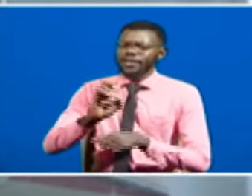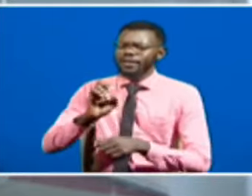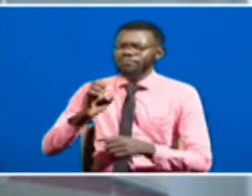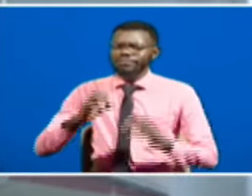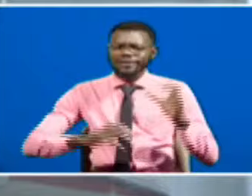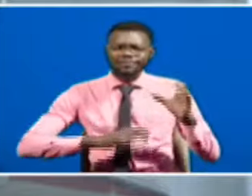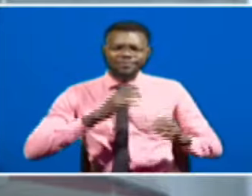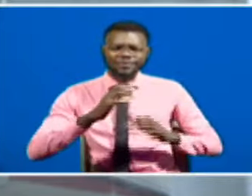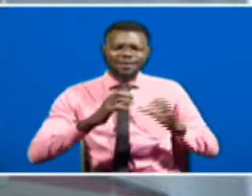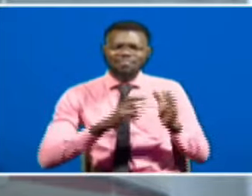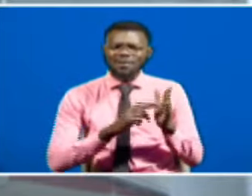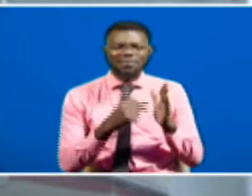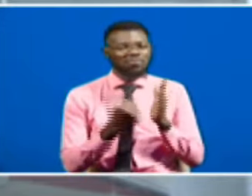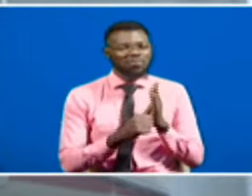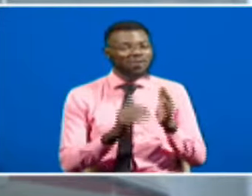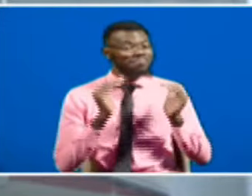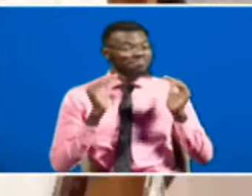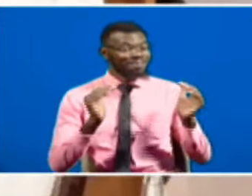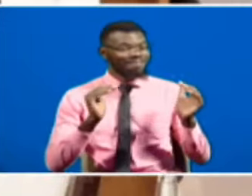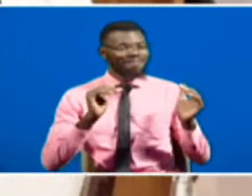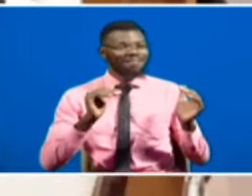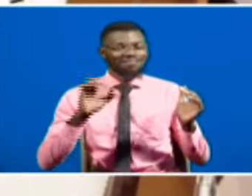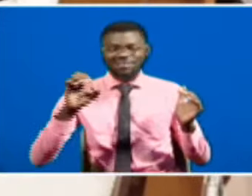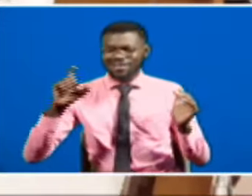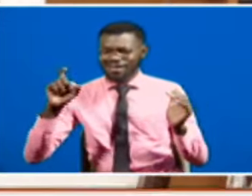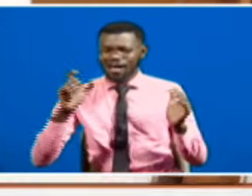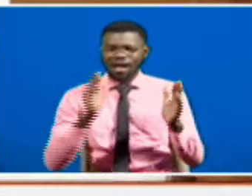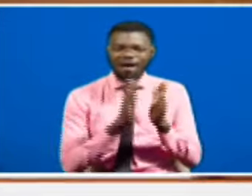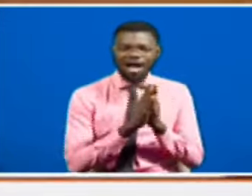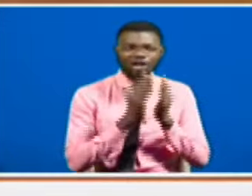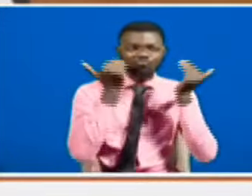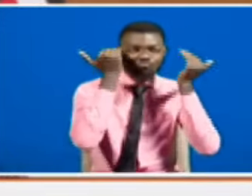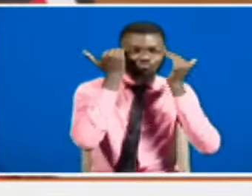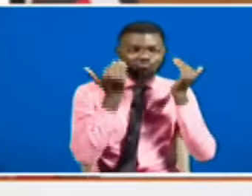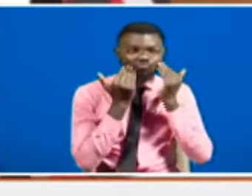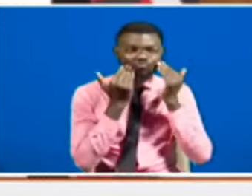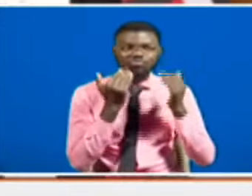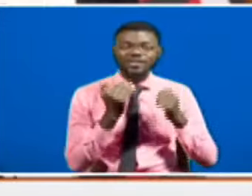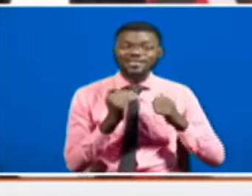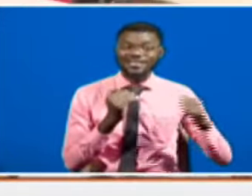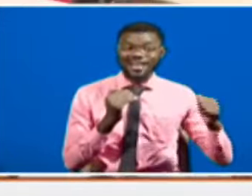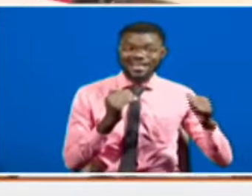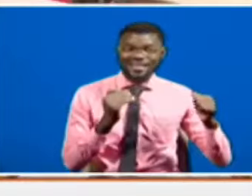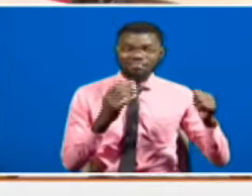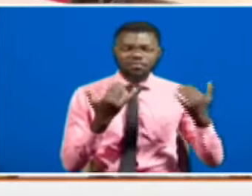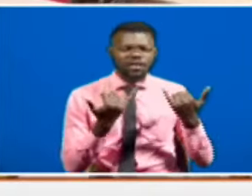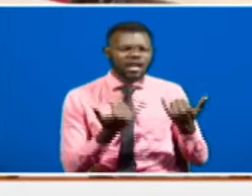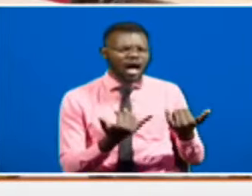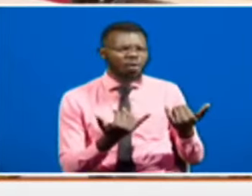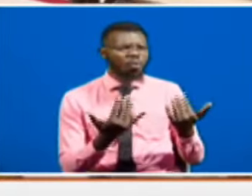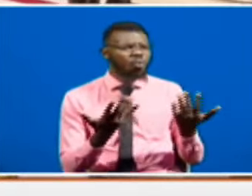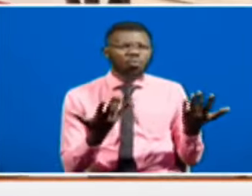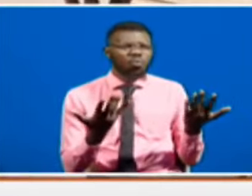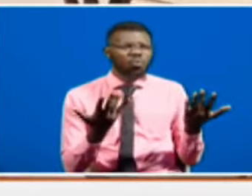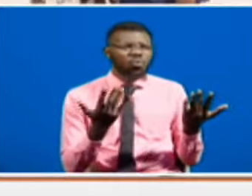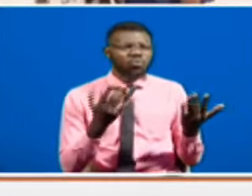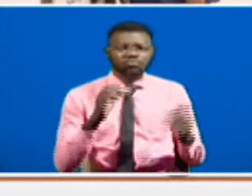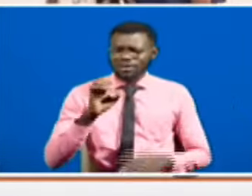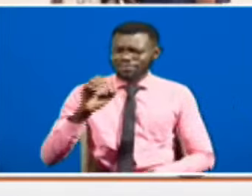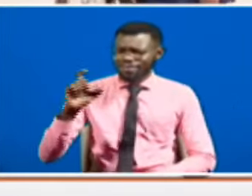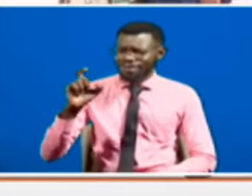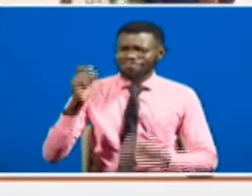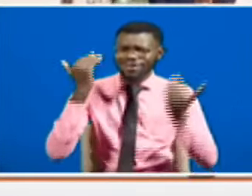between the executive and judiciary. The supremacy wars between the executive and the judiciary seems